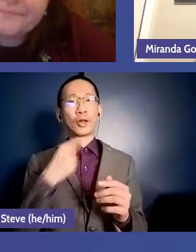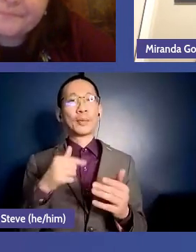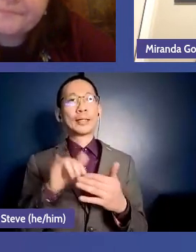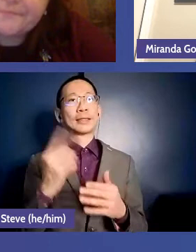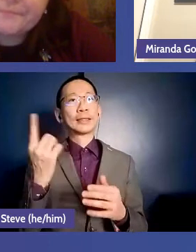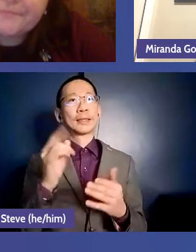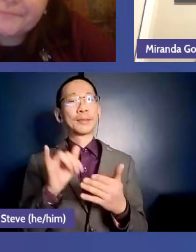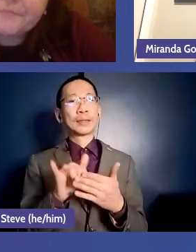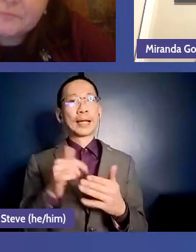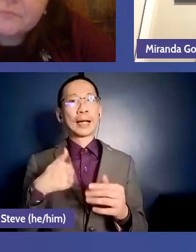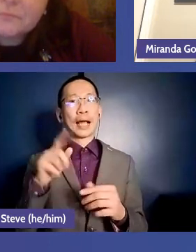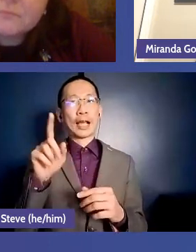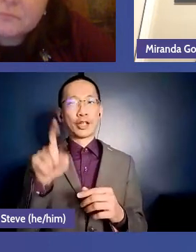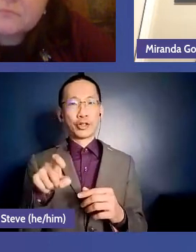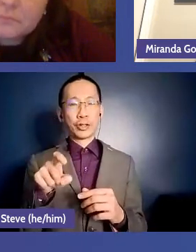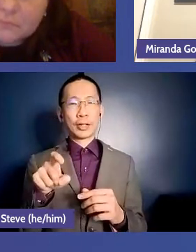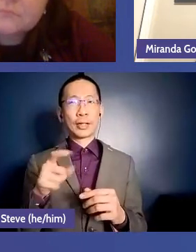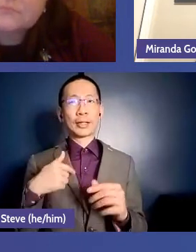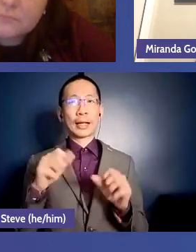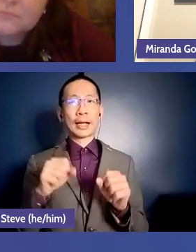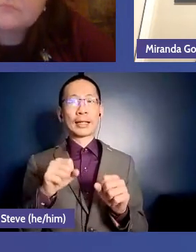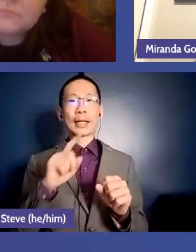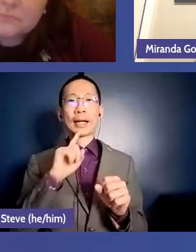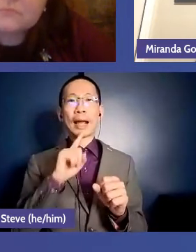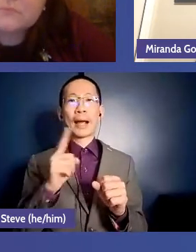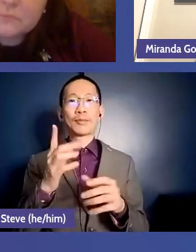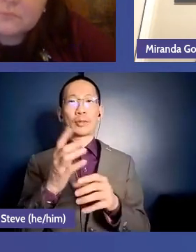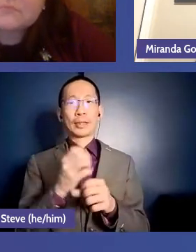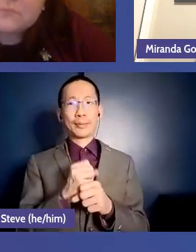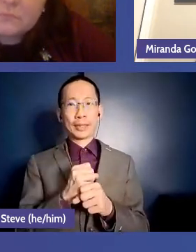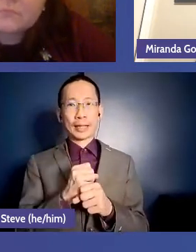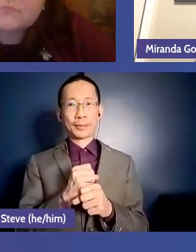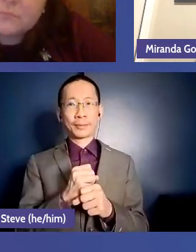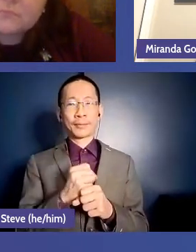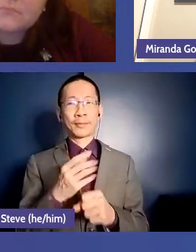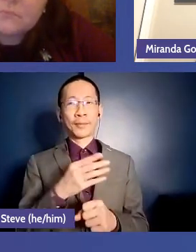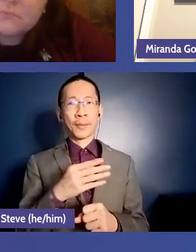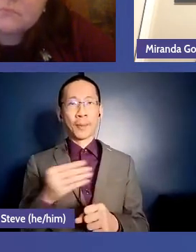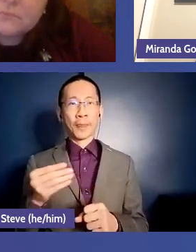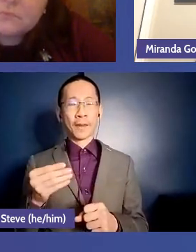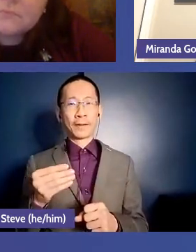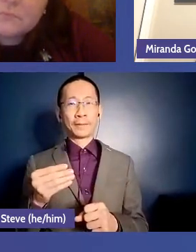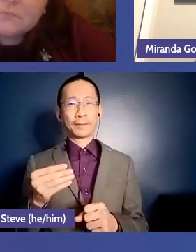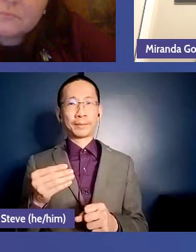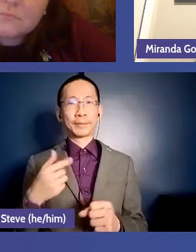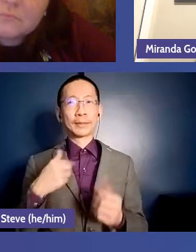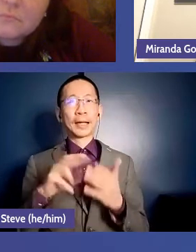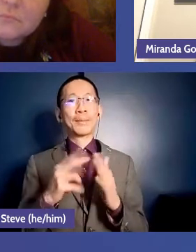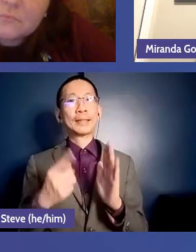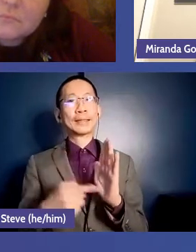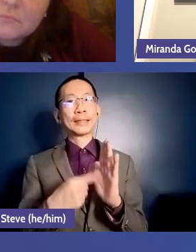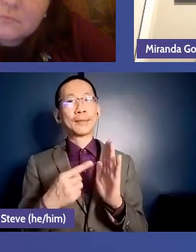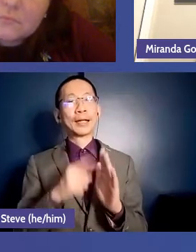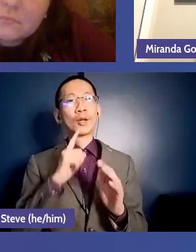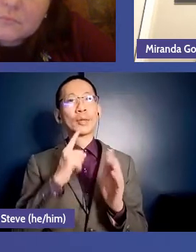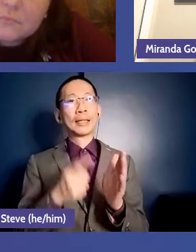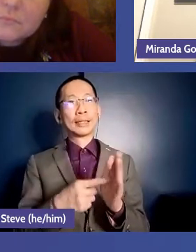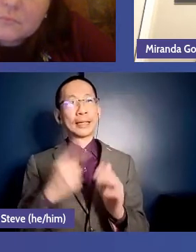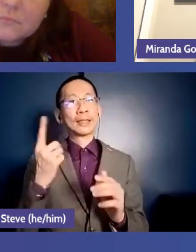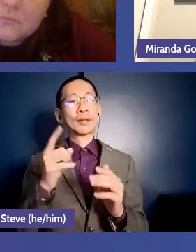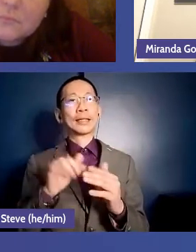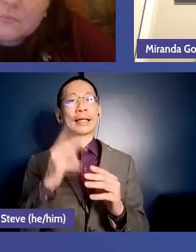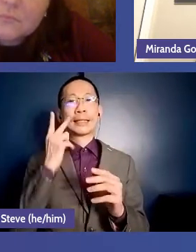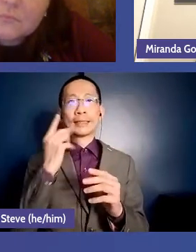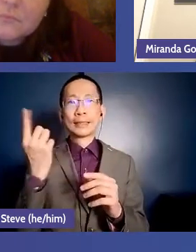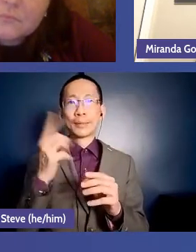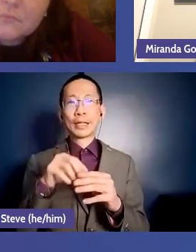something that I should, that I could absolutely obtain. And I mean, sometimes it really does take someone that sees something